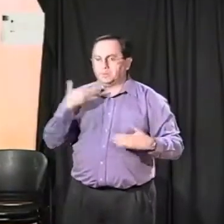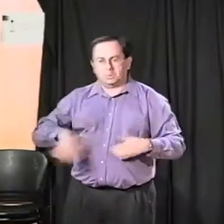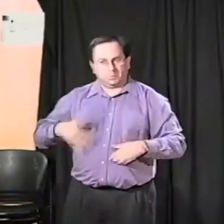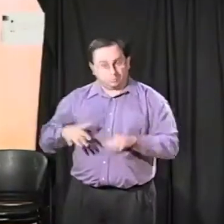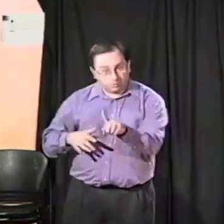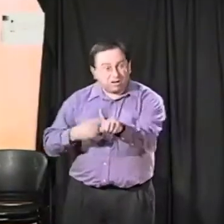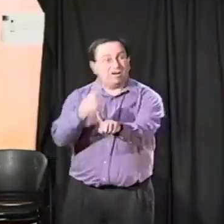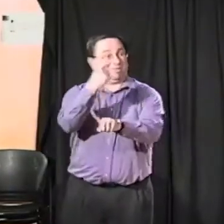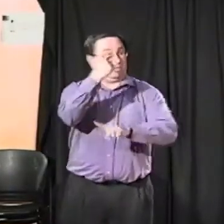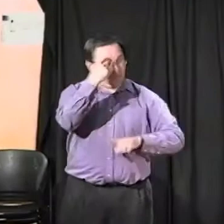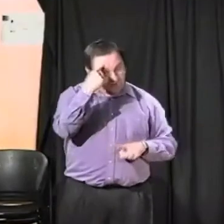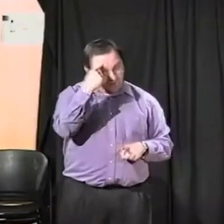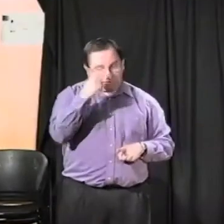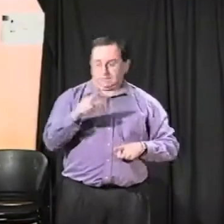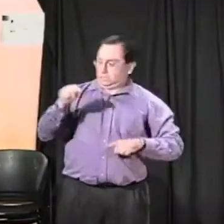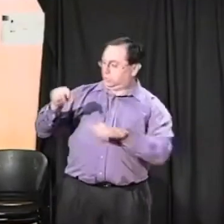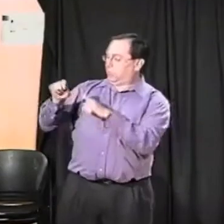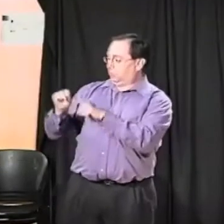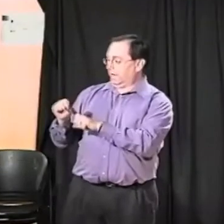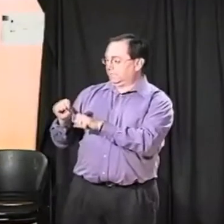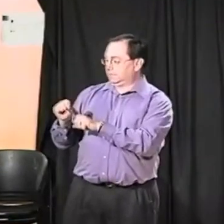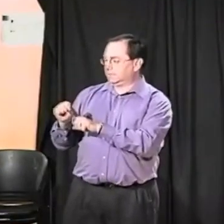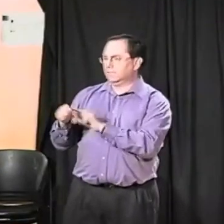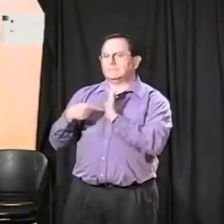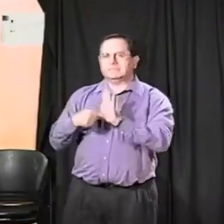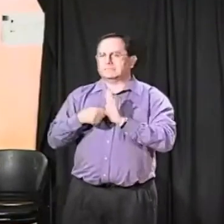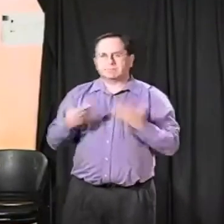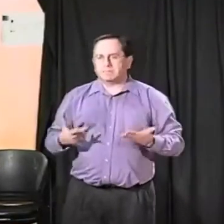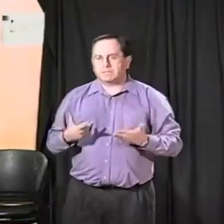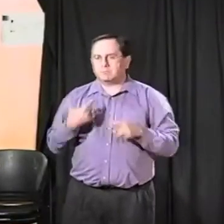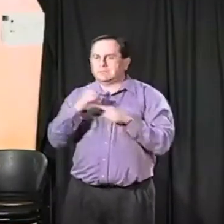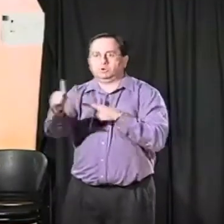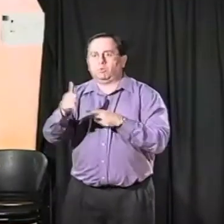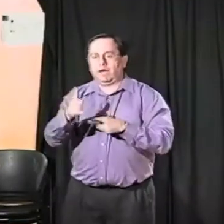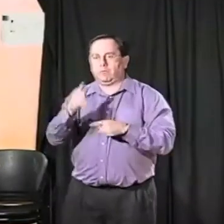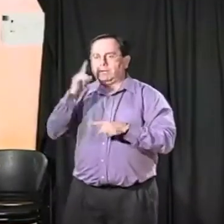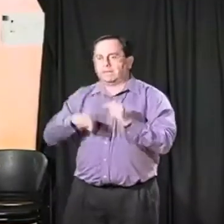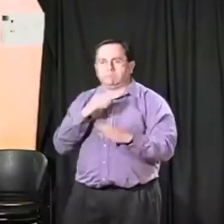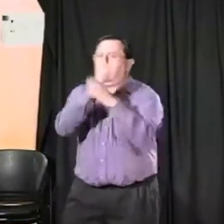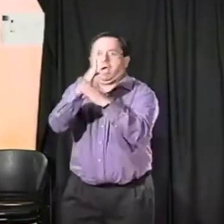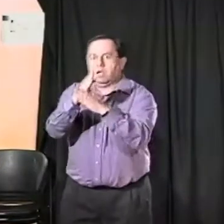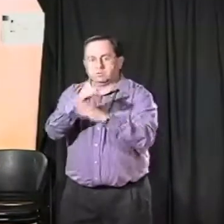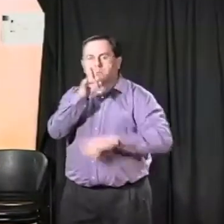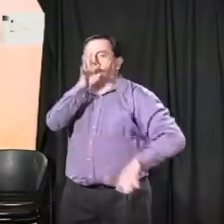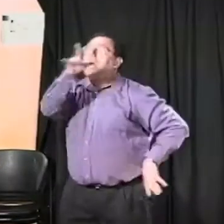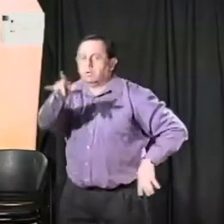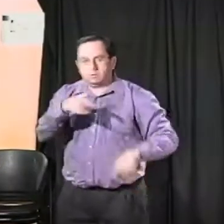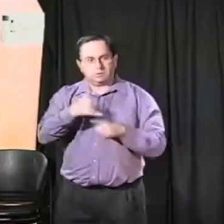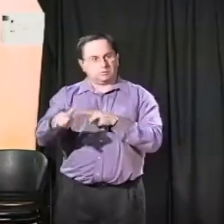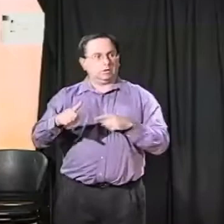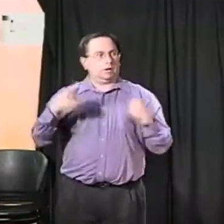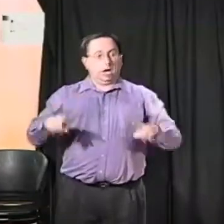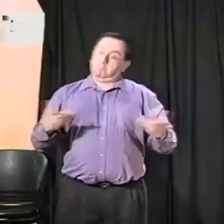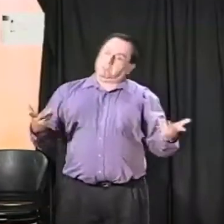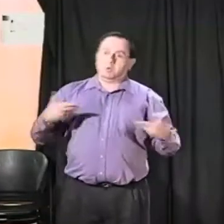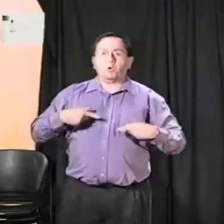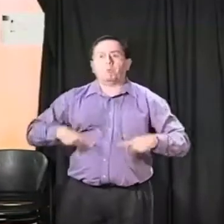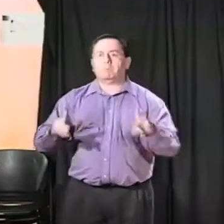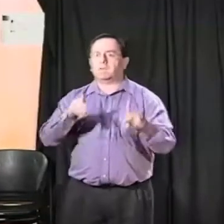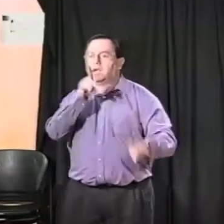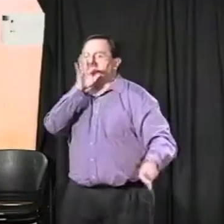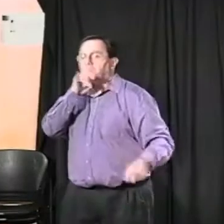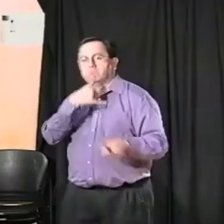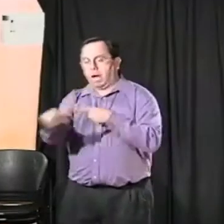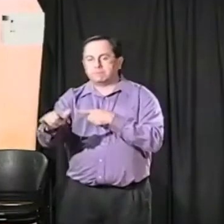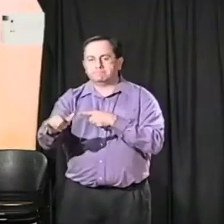when you think that the common symptom that's associated with Tourette syndrome is, of course, swearing involuntarily. So, you know. Now, mind you,